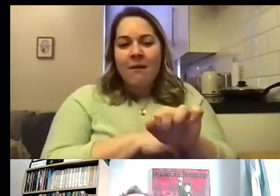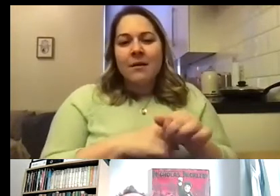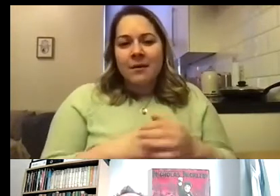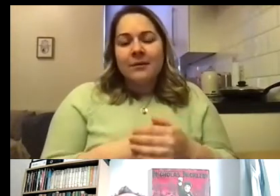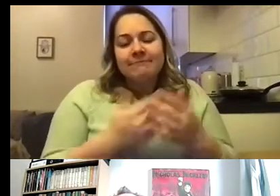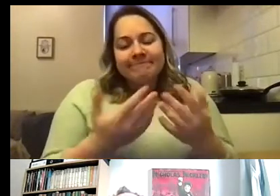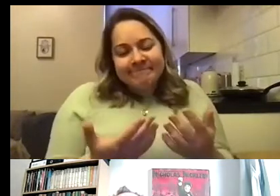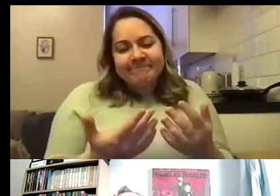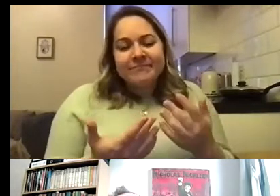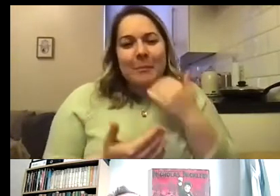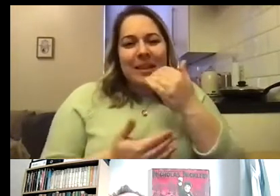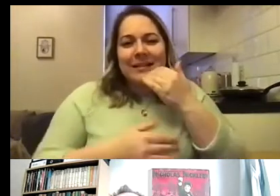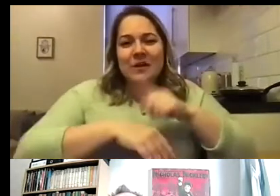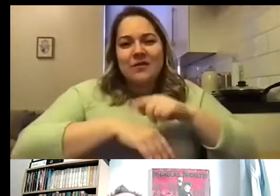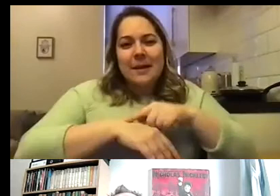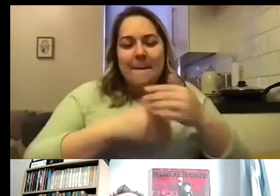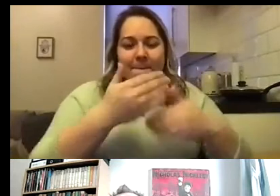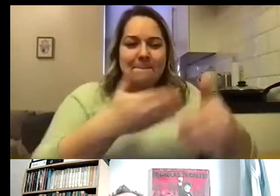there's always time. Don't worry.